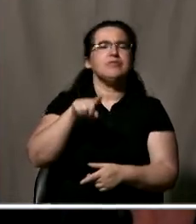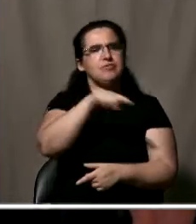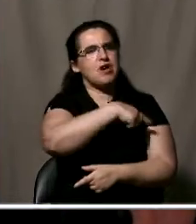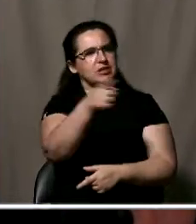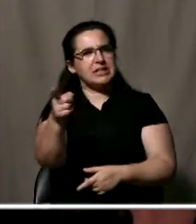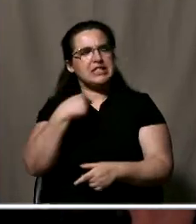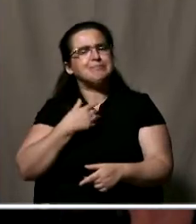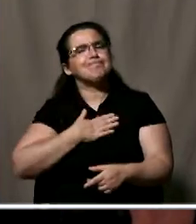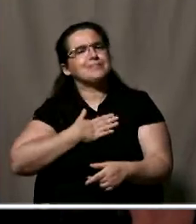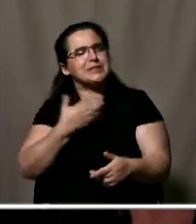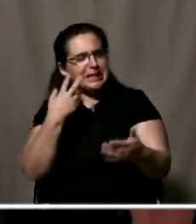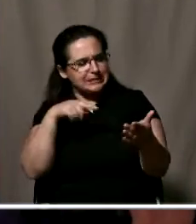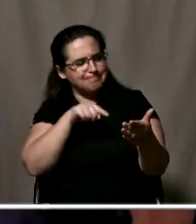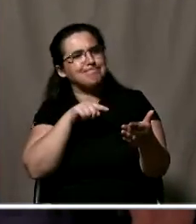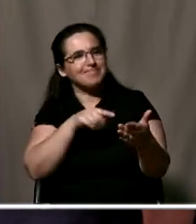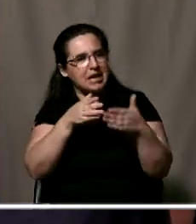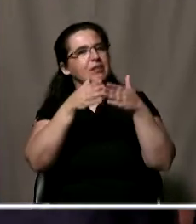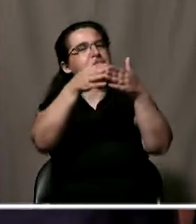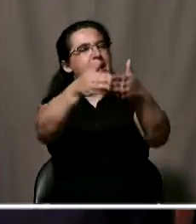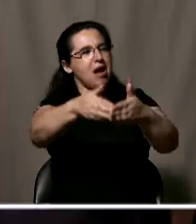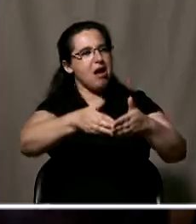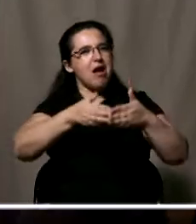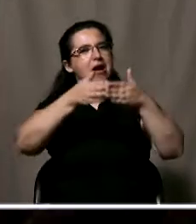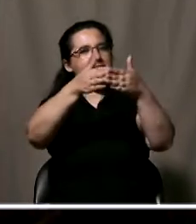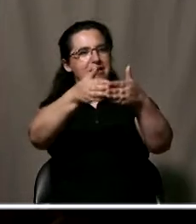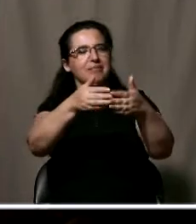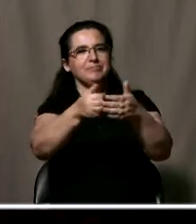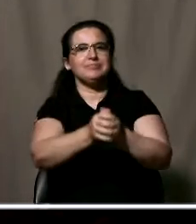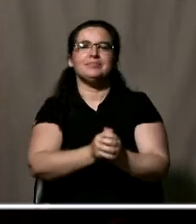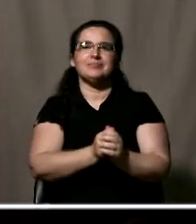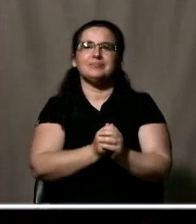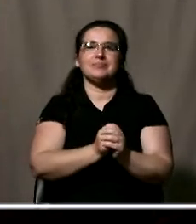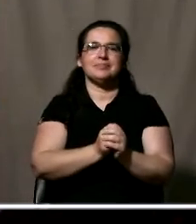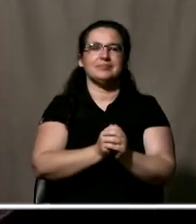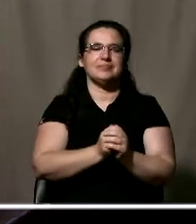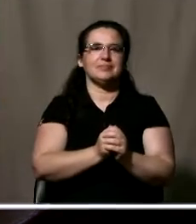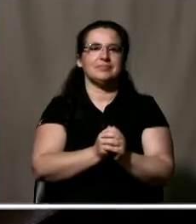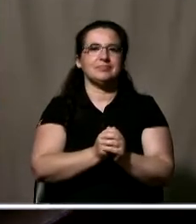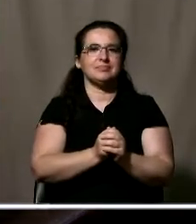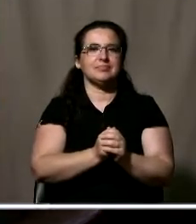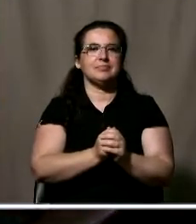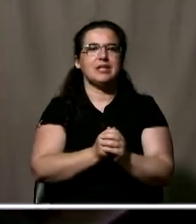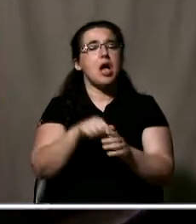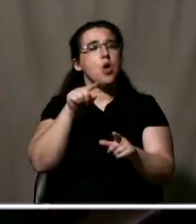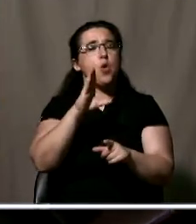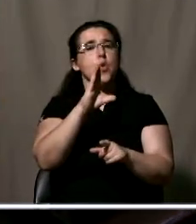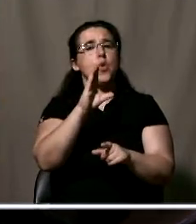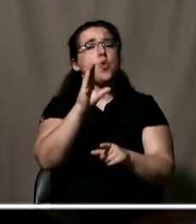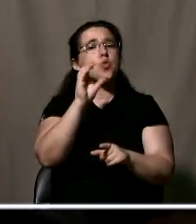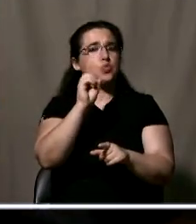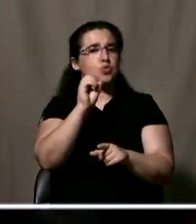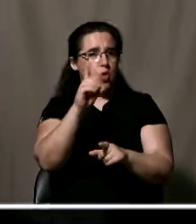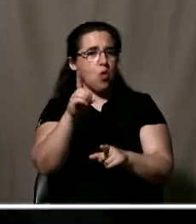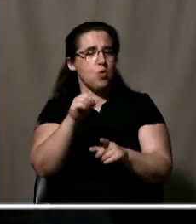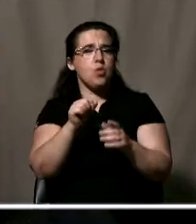tenham tido esta vontade de fazer um cruzeiro naquele mar Mediterrâneo. Joe was a common American worker. O Joe era um